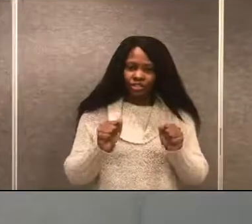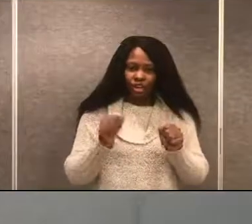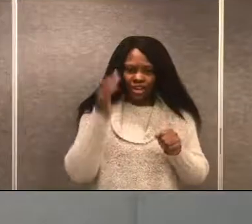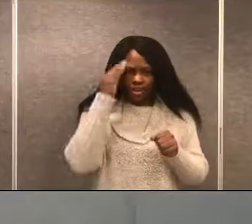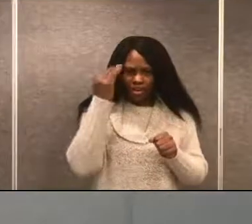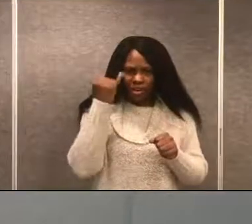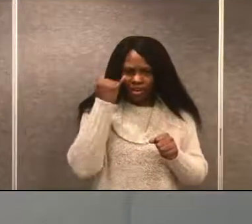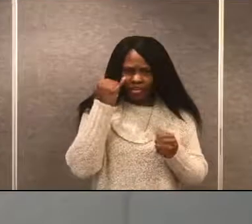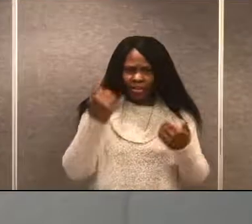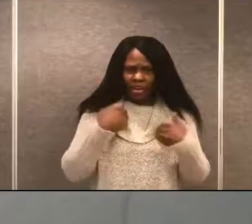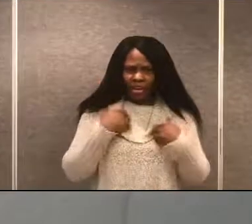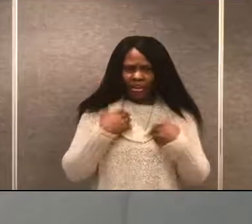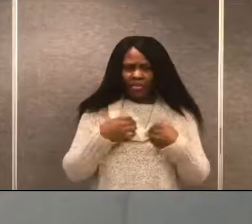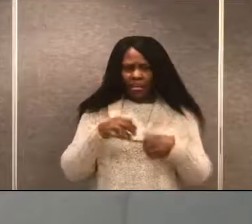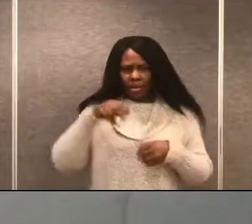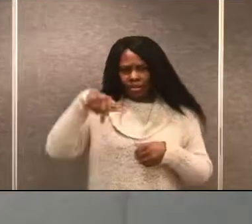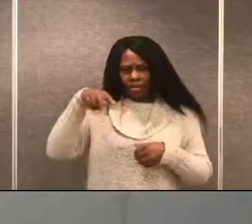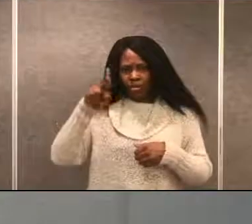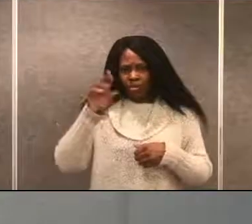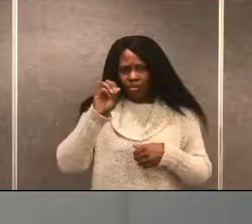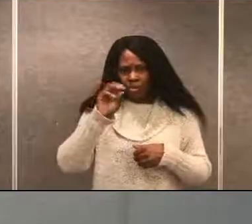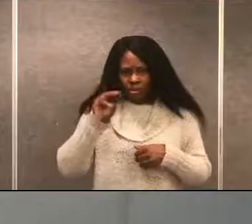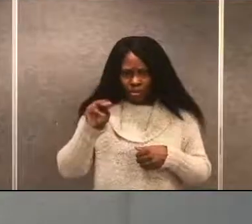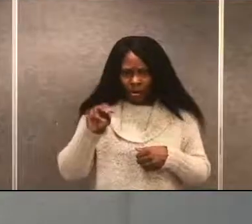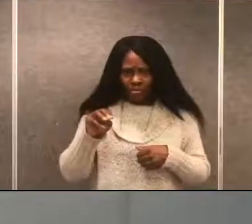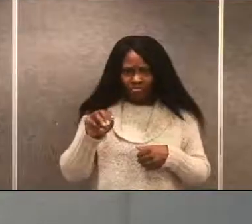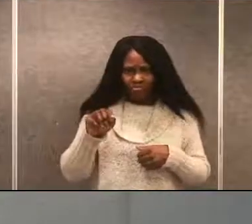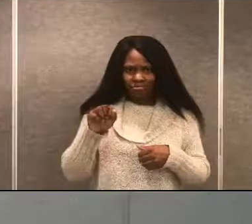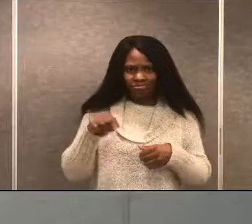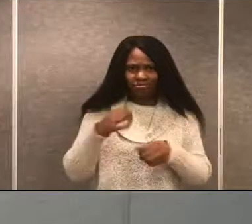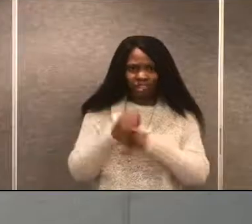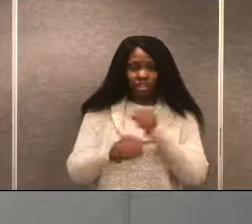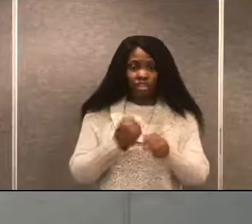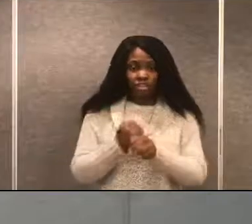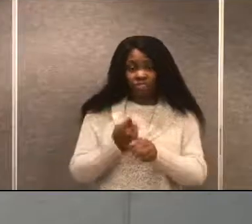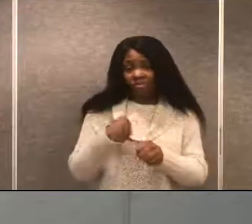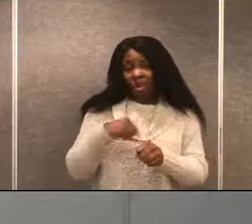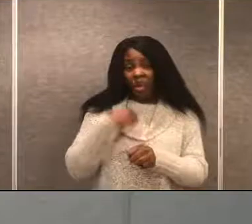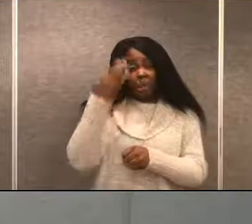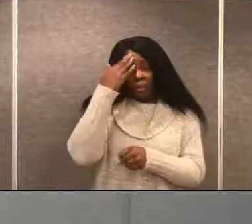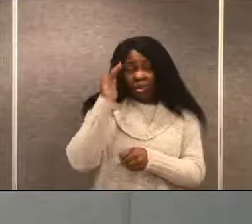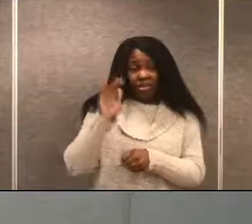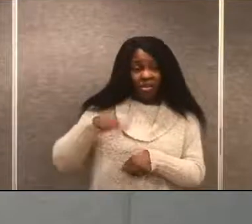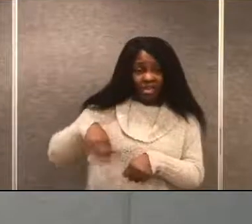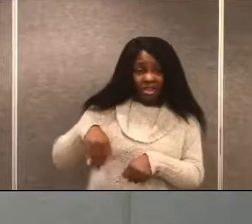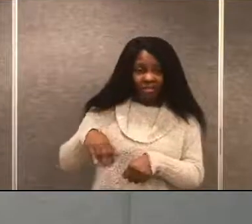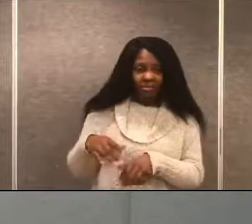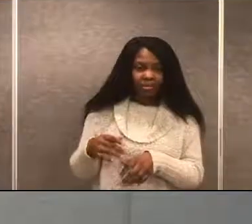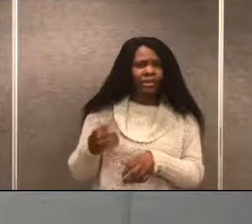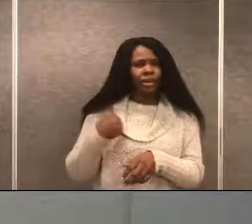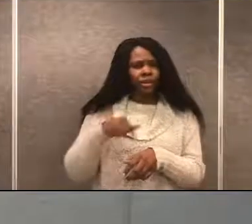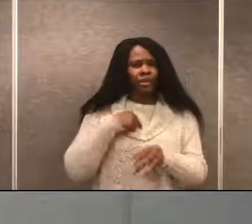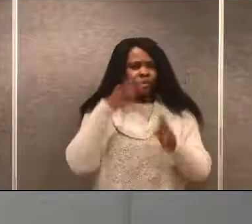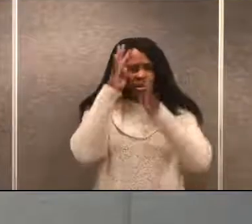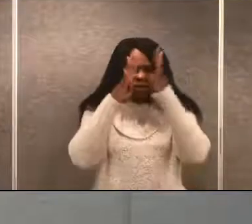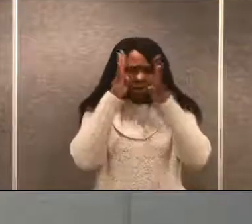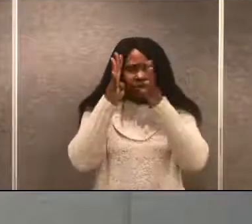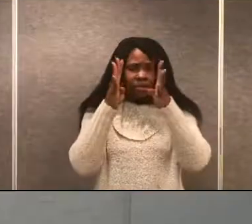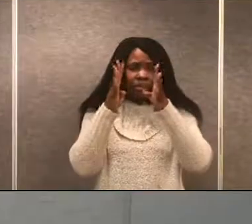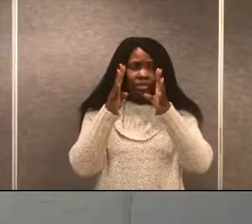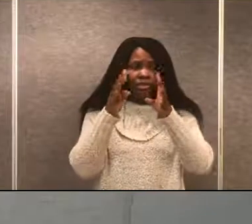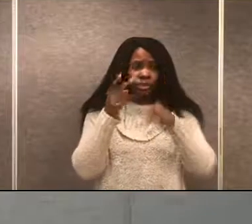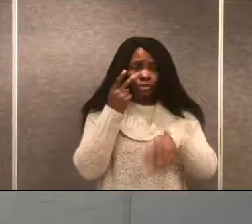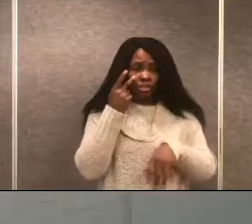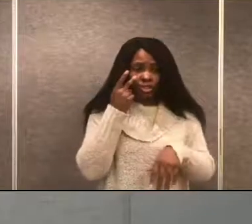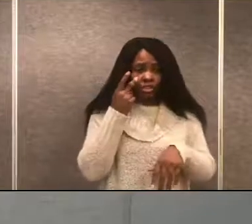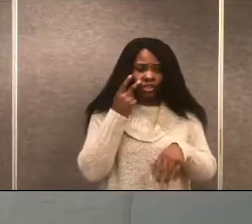the 60-day, and the 90-day plan, Right. projecting what's out. So, and we will be creative because what you find that in the state of New Jersey, people try to maintain